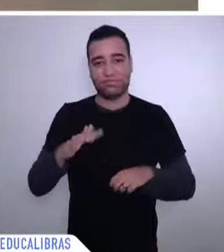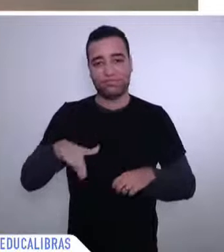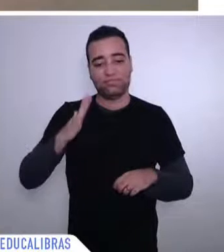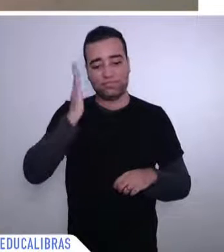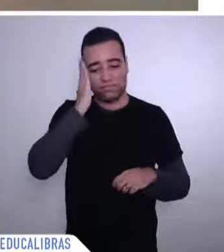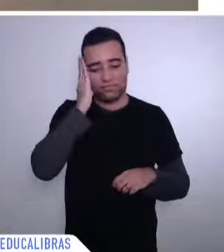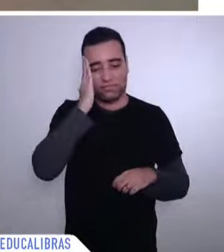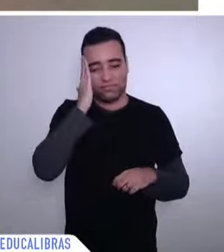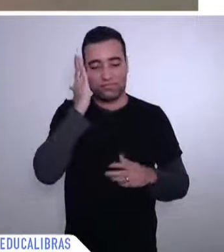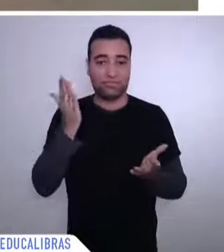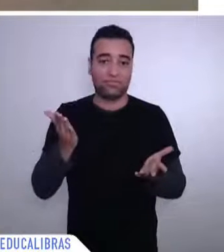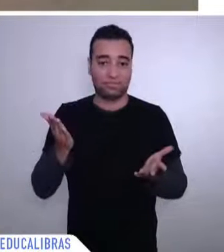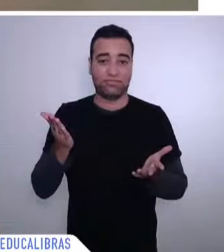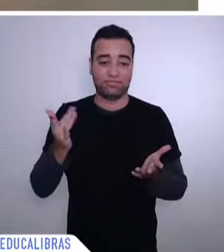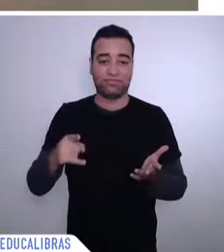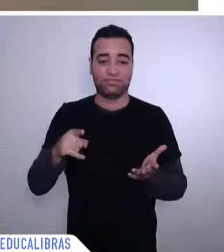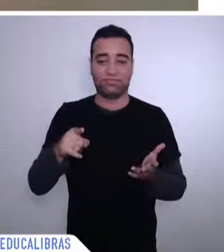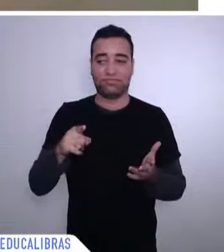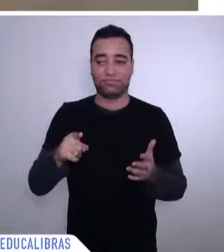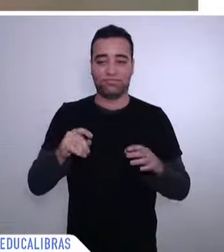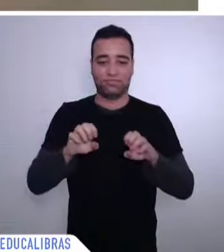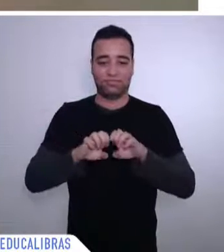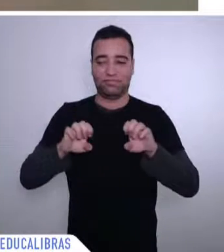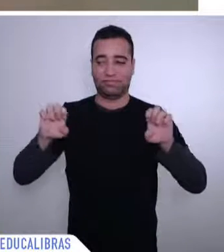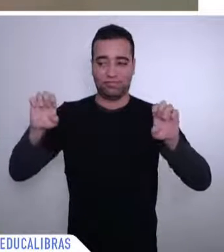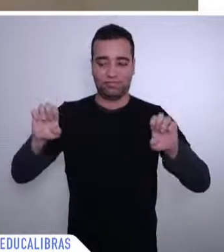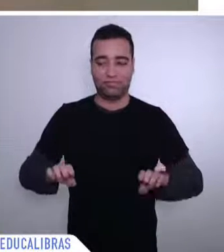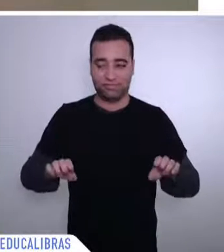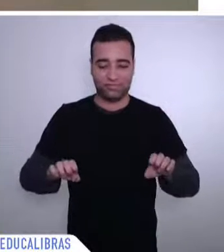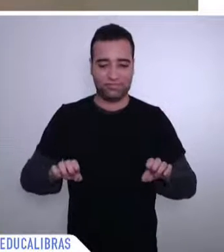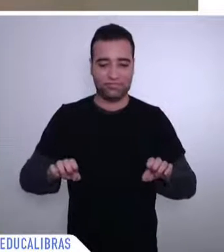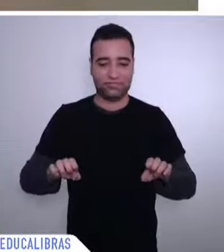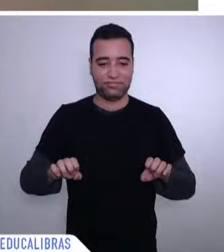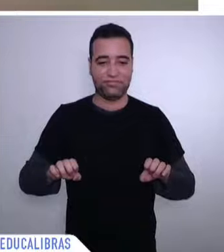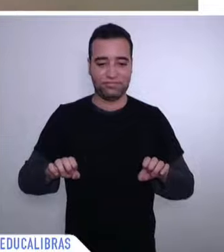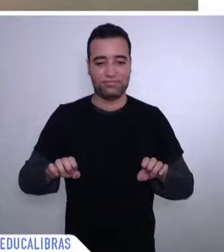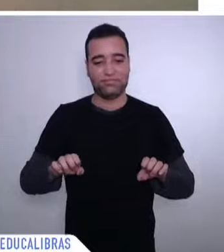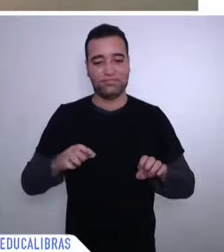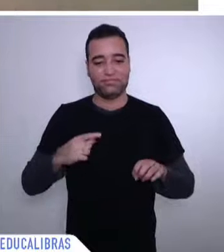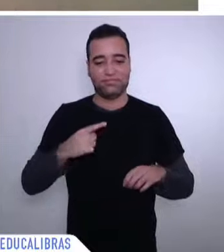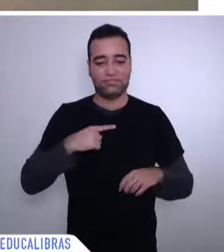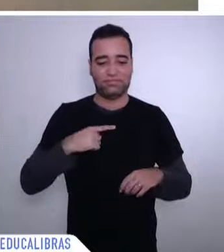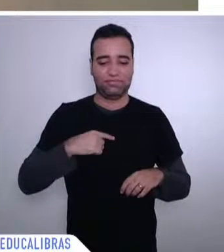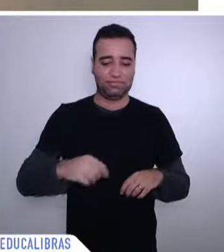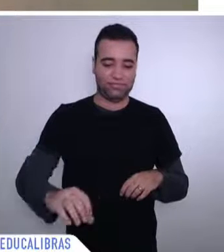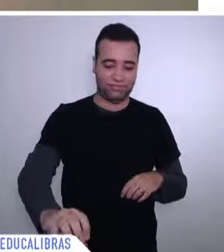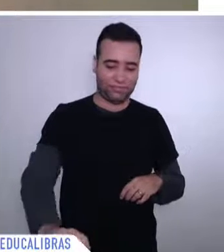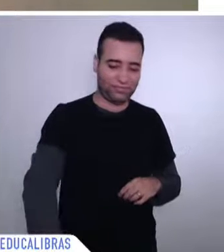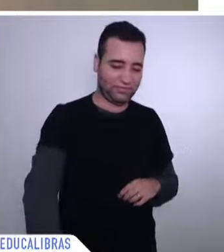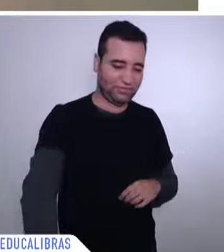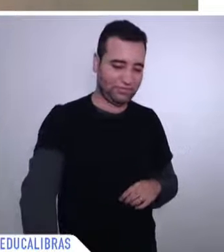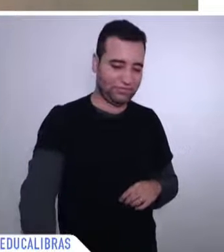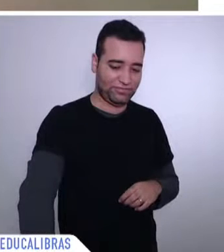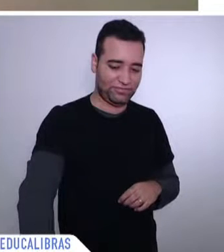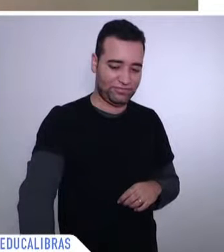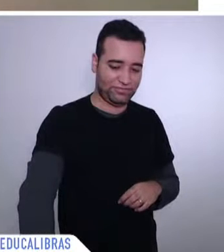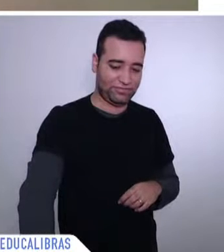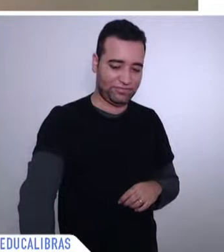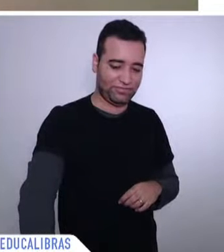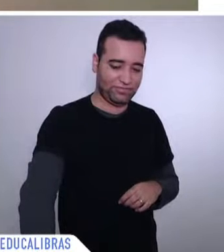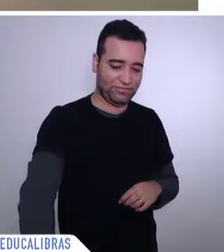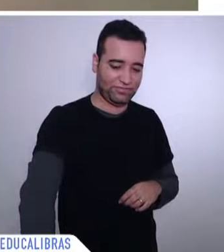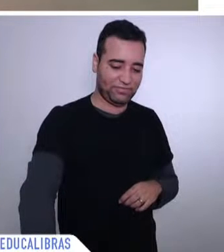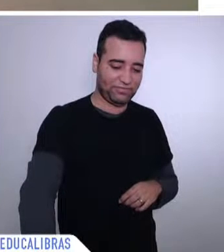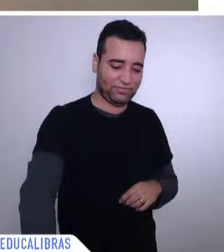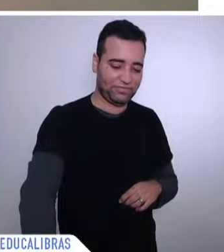On average, in OECD countries, if you are in the bottom of the income distribution, it will take 5